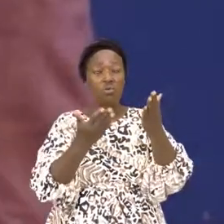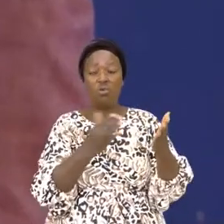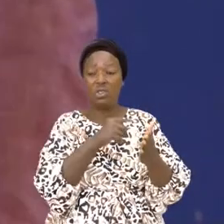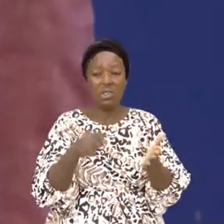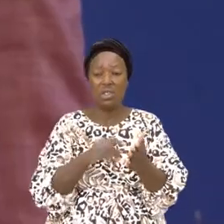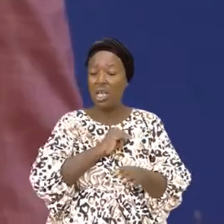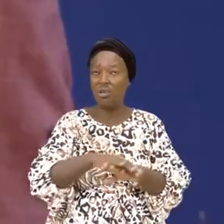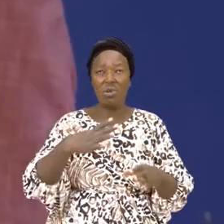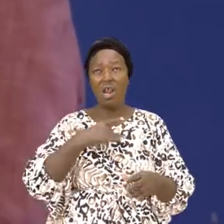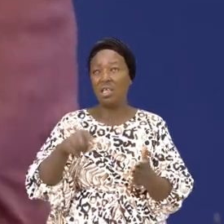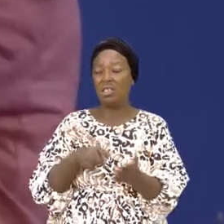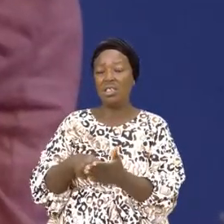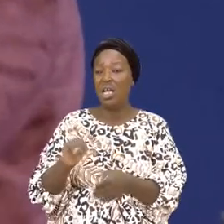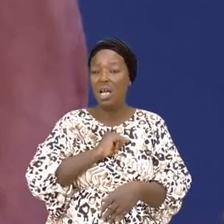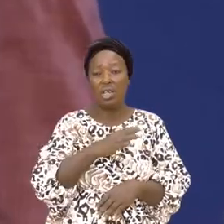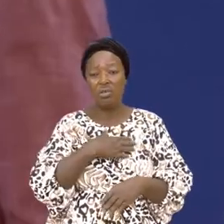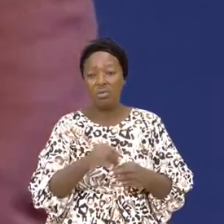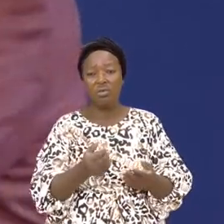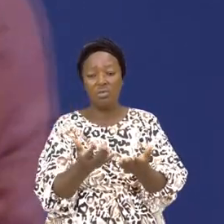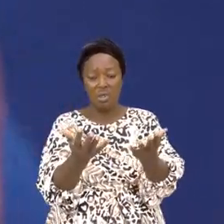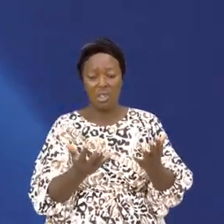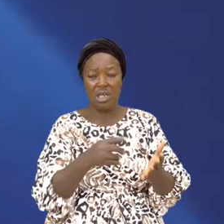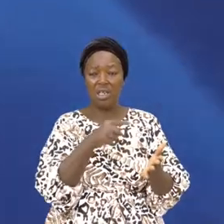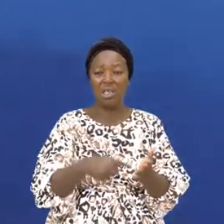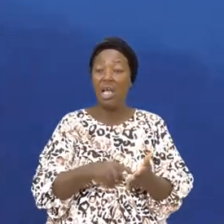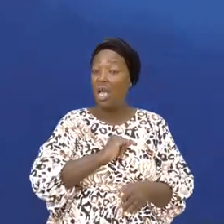don't like it. I don't desire it. I